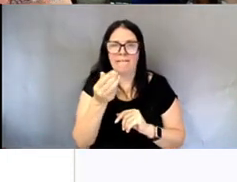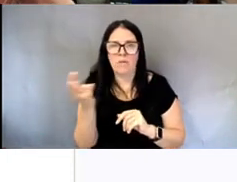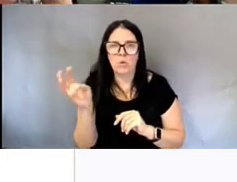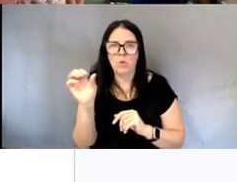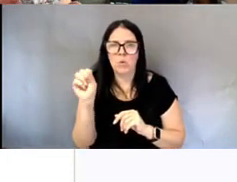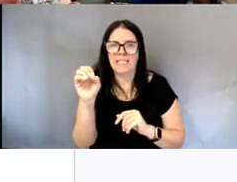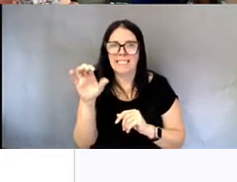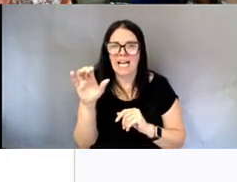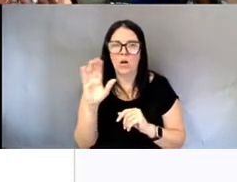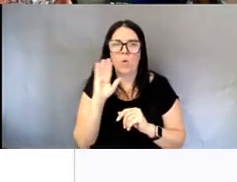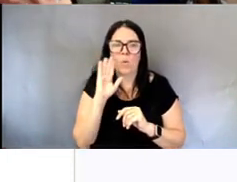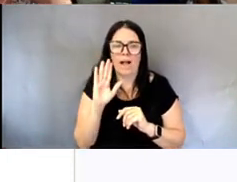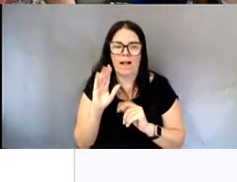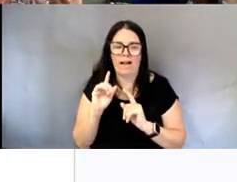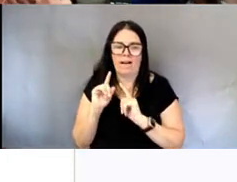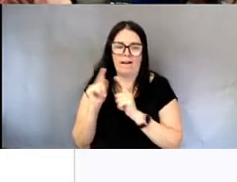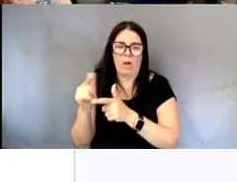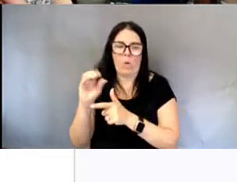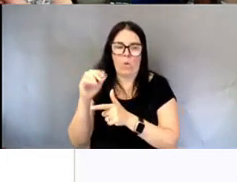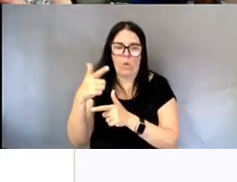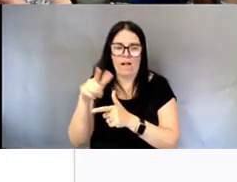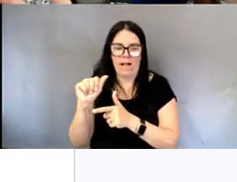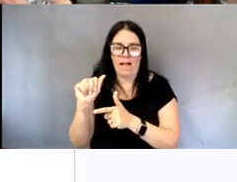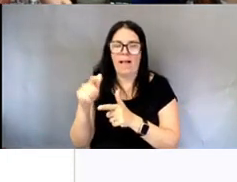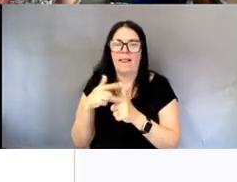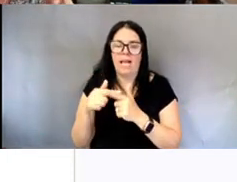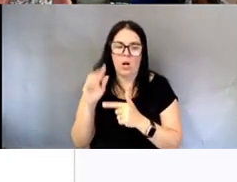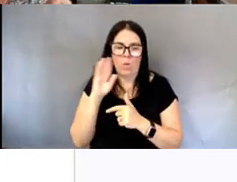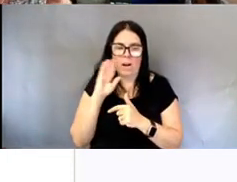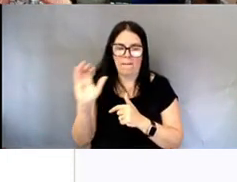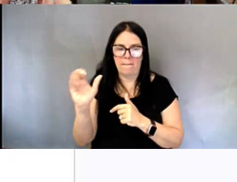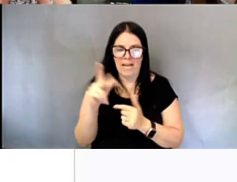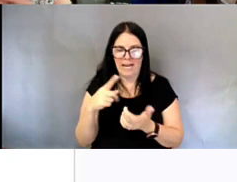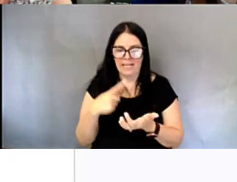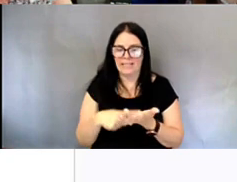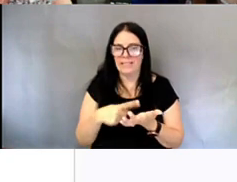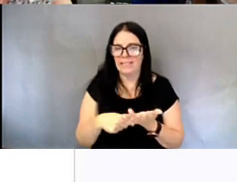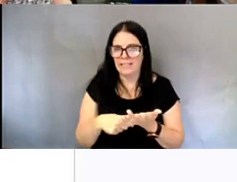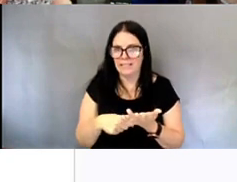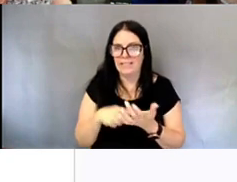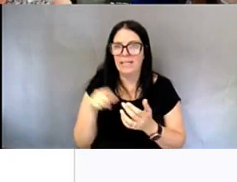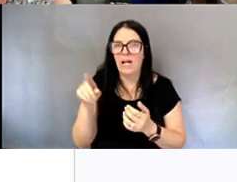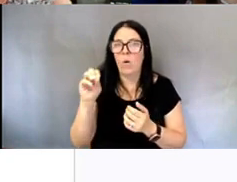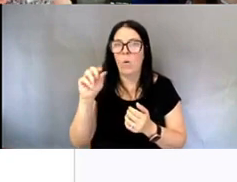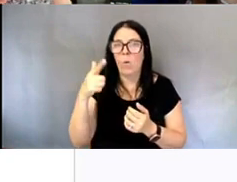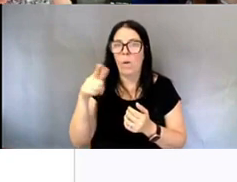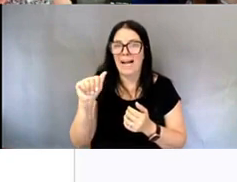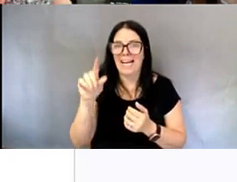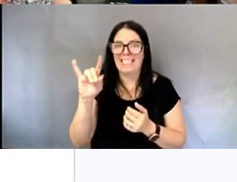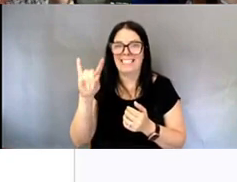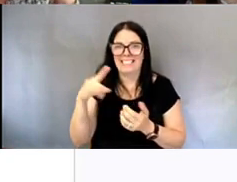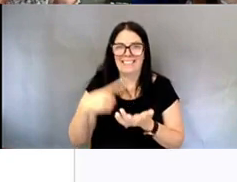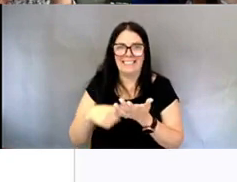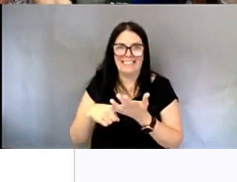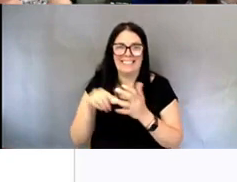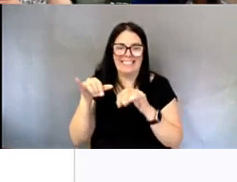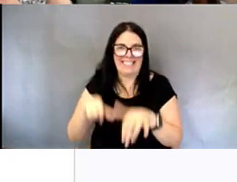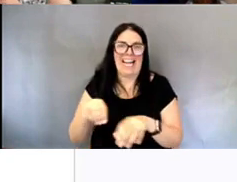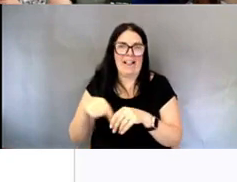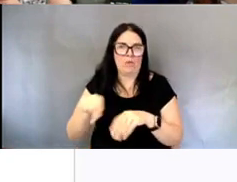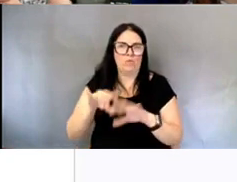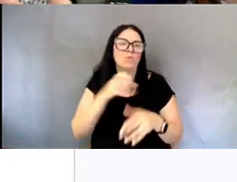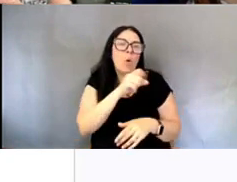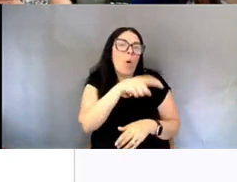I'm going to hand it over to Olga, and then we will kind of start the conversation. Olga actually stayed with us in the main room. So she's going to share what